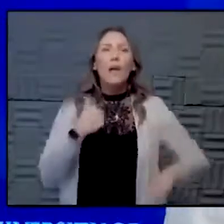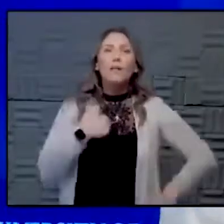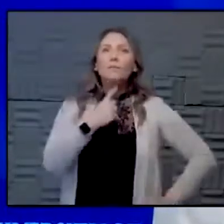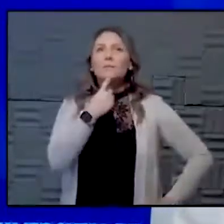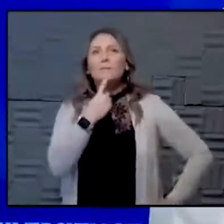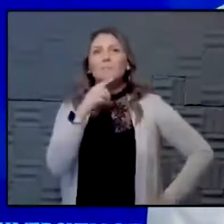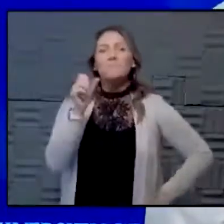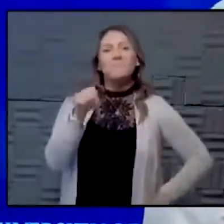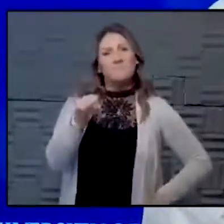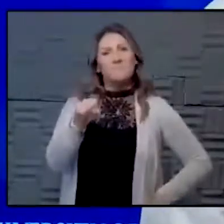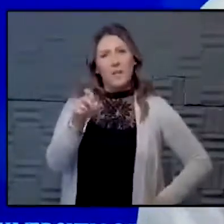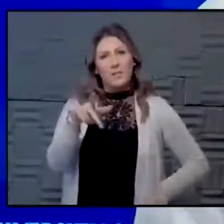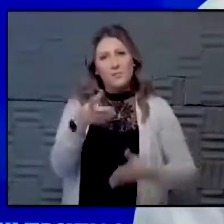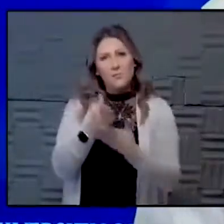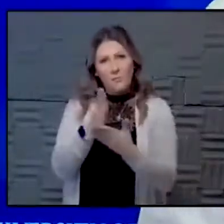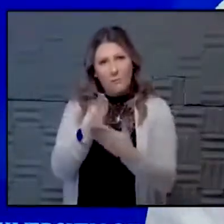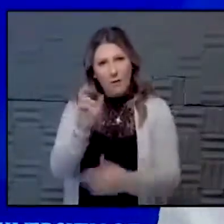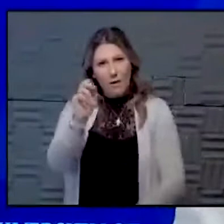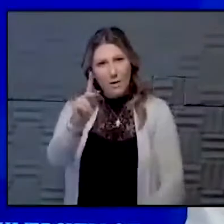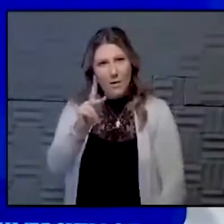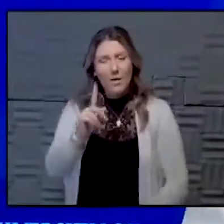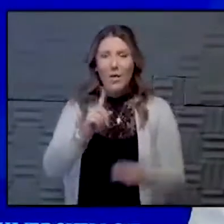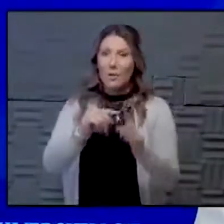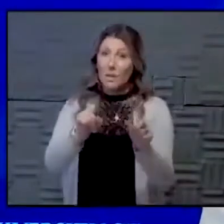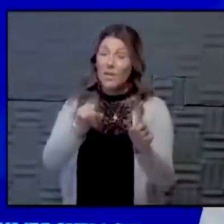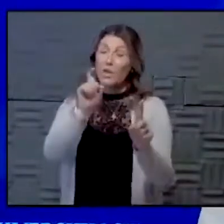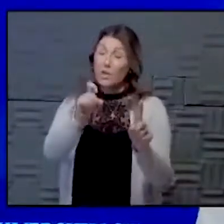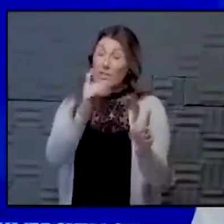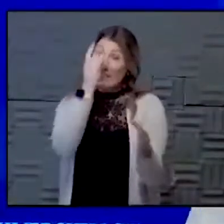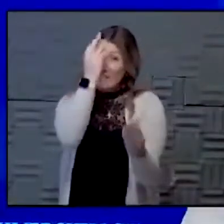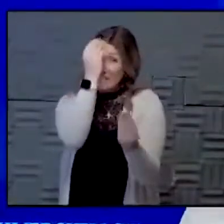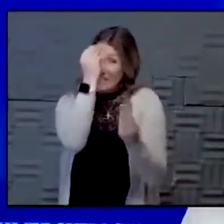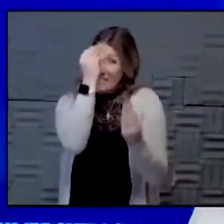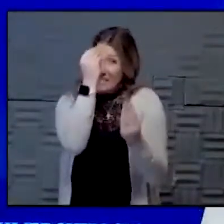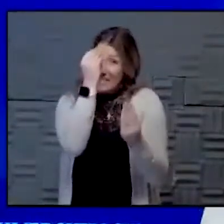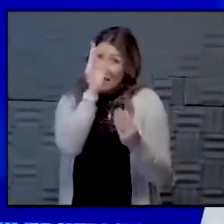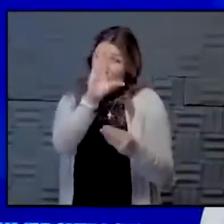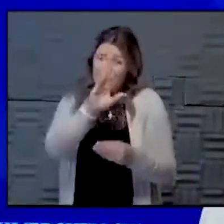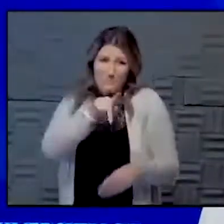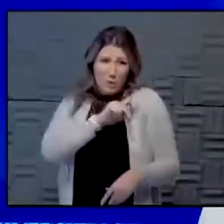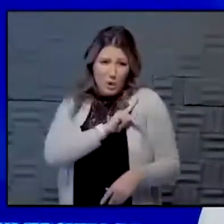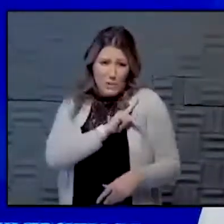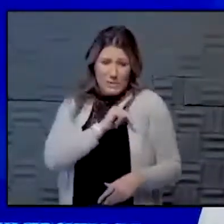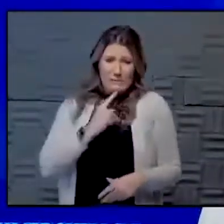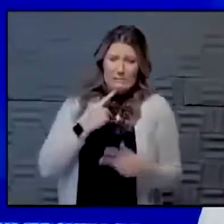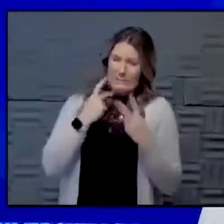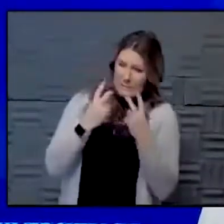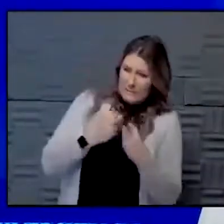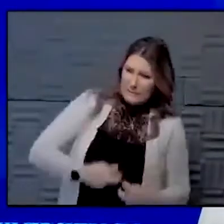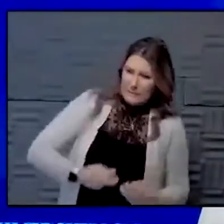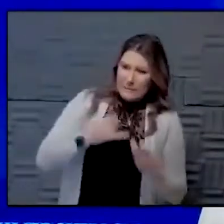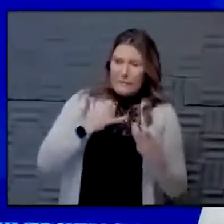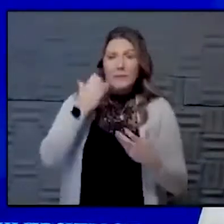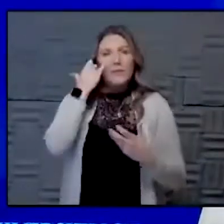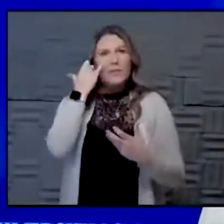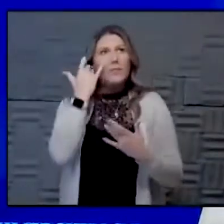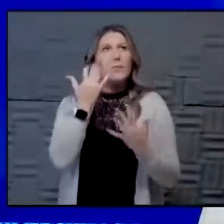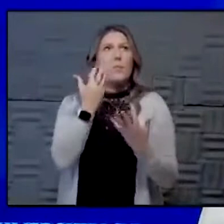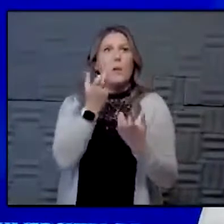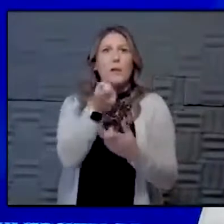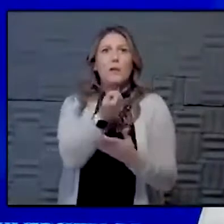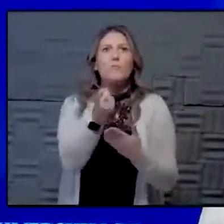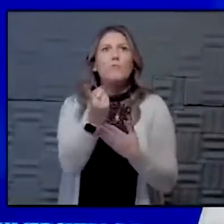to the K. And the qualification is you better think long and hard on a personal level. And if you can wait a couple more weeks after